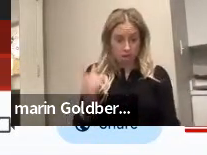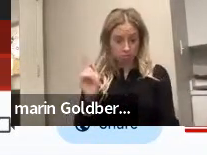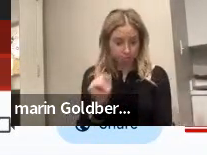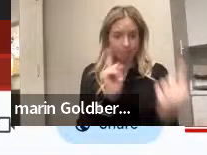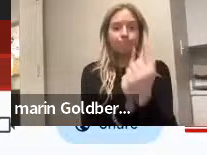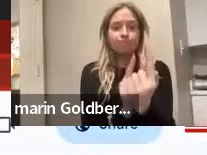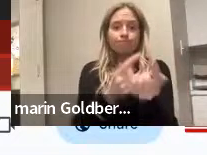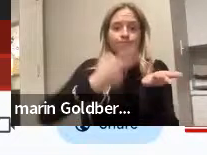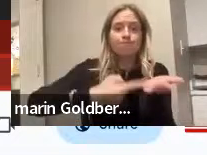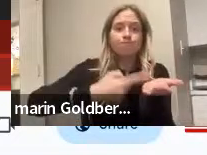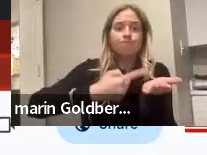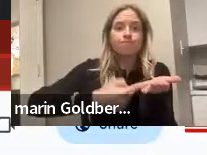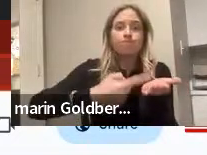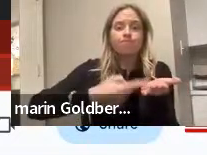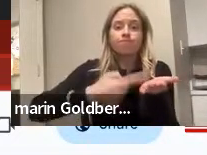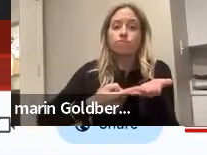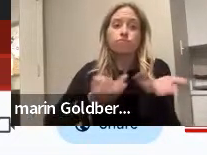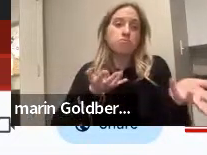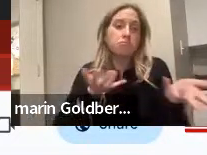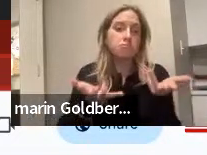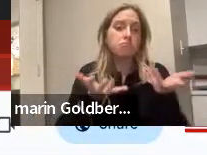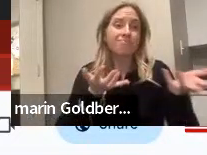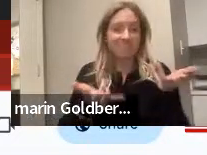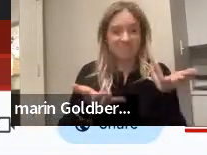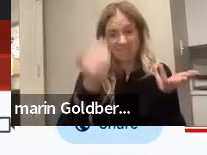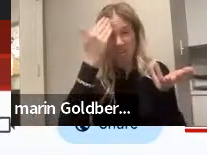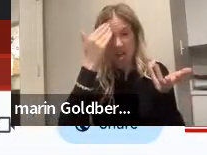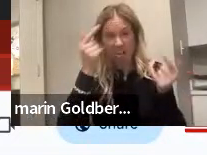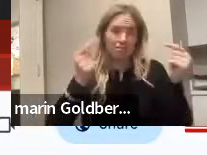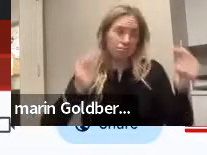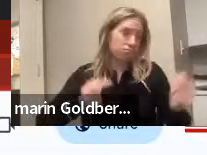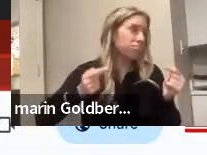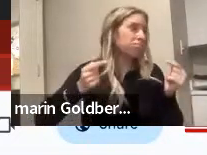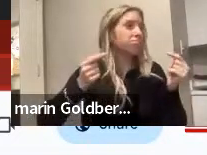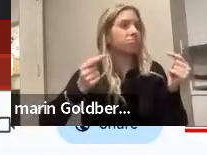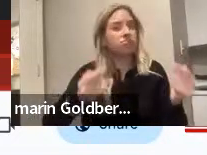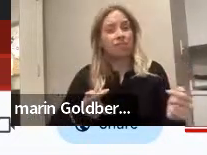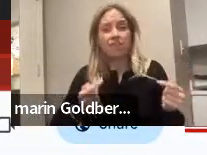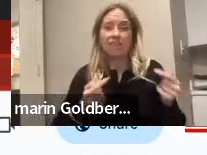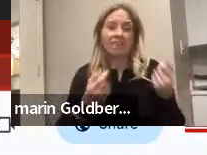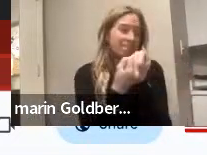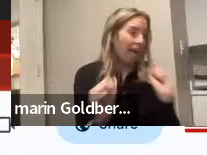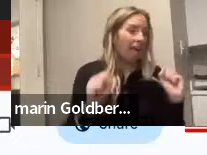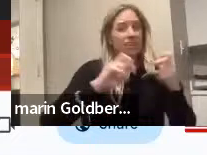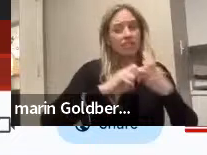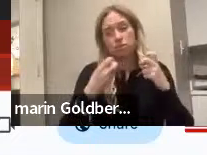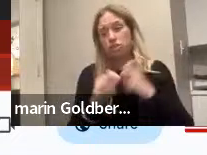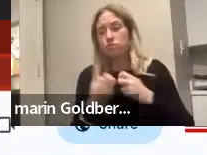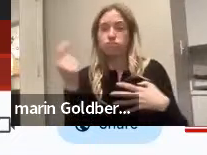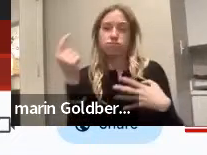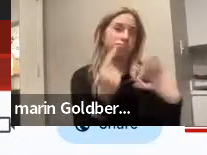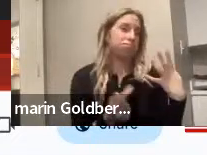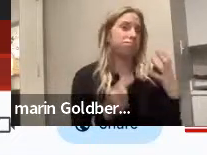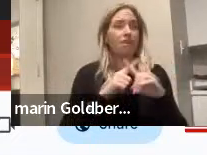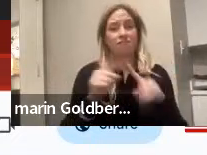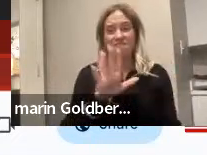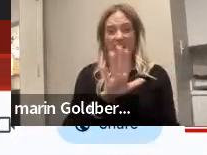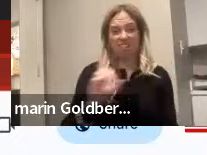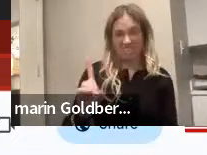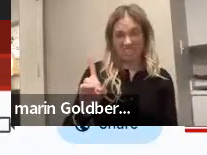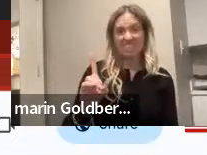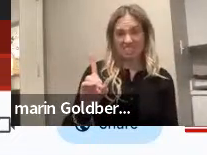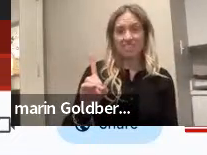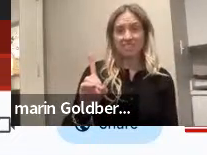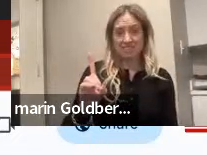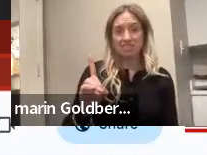that we talked about, that we're having problems with safety in many areas in 5D.